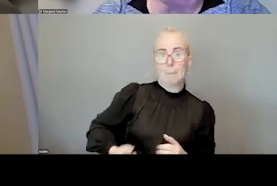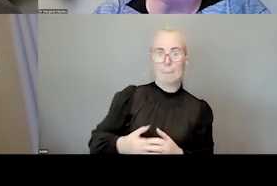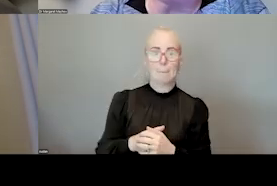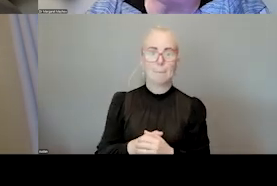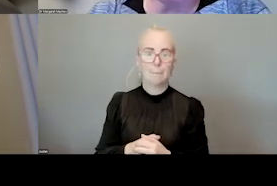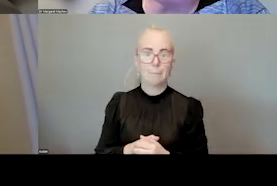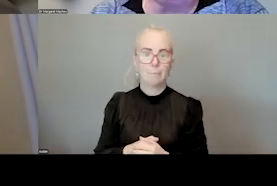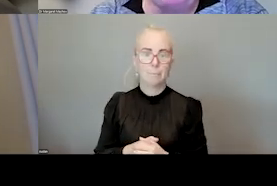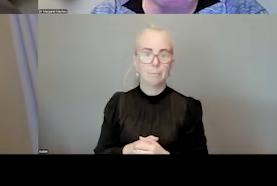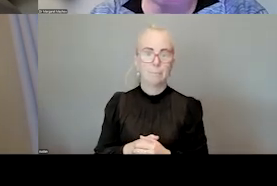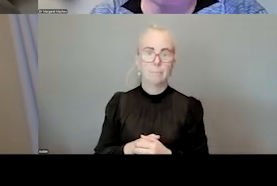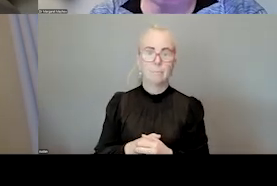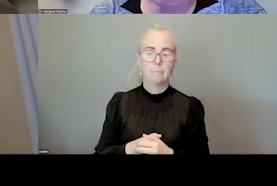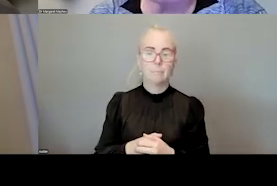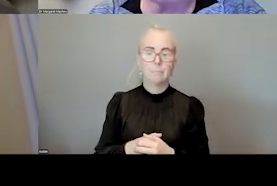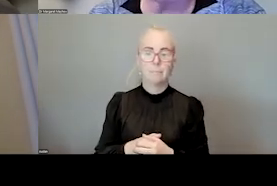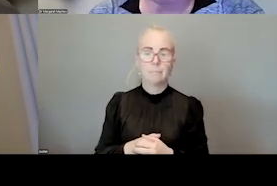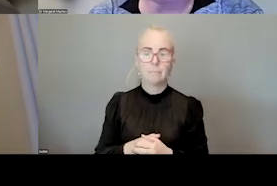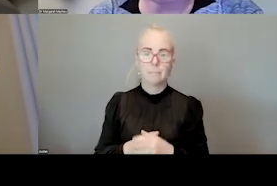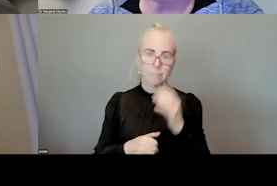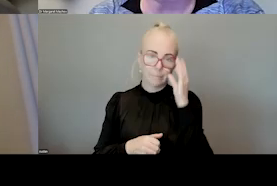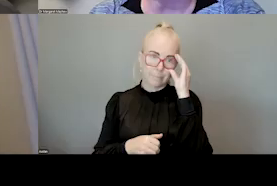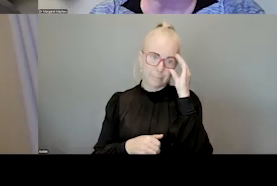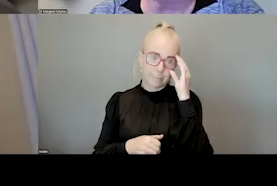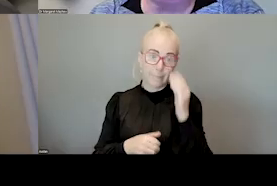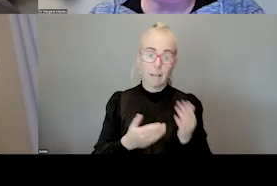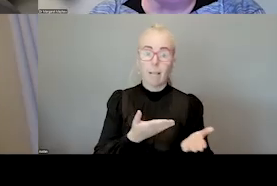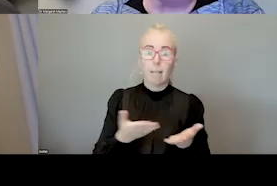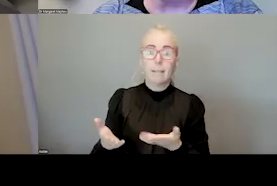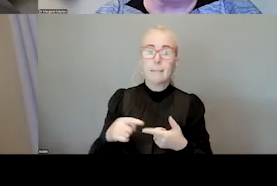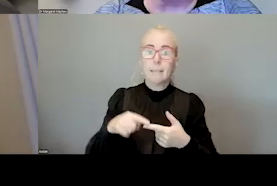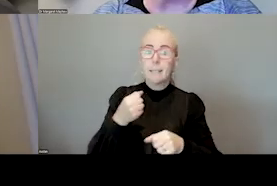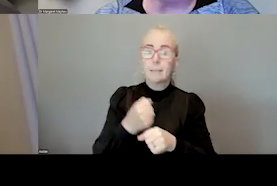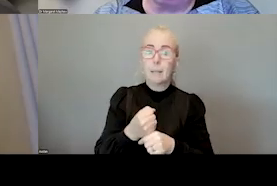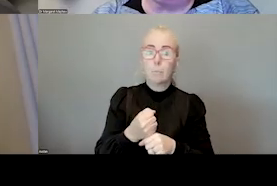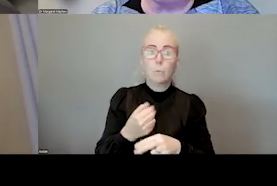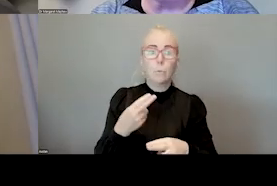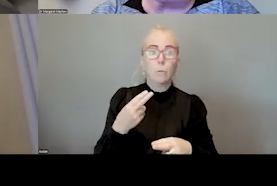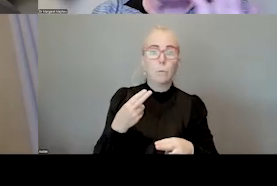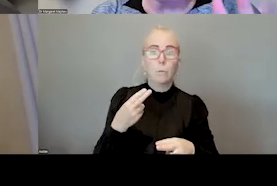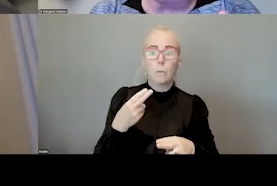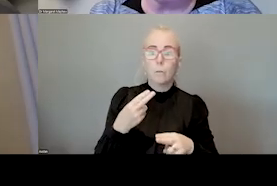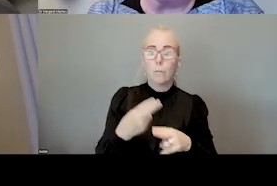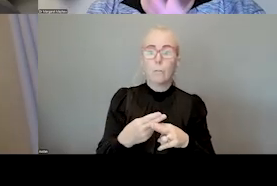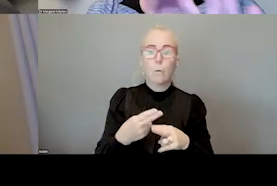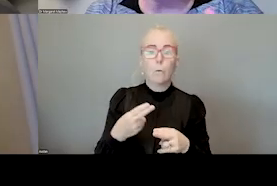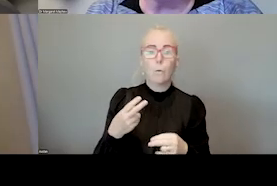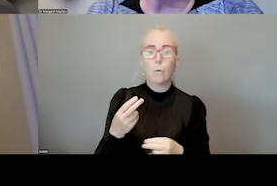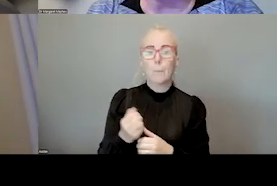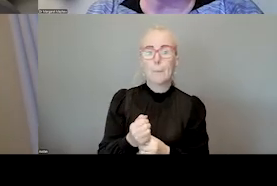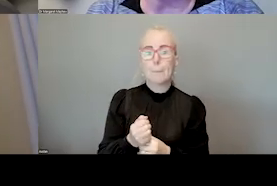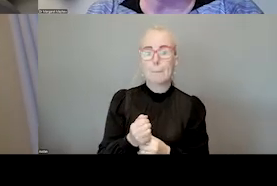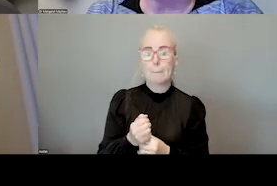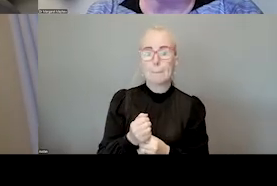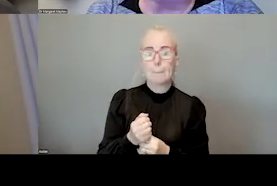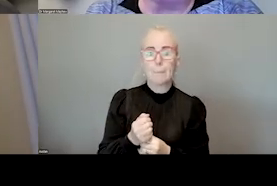writing. I've done things for my imaginary cult. I'm pretending that I didn't get this job and I'm still in Melbourne and I'm trying to create my